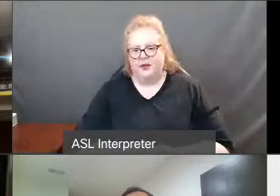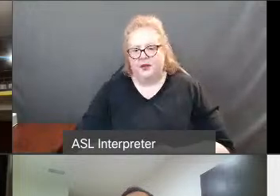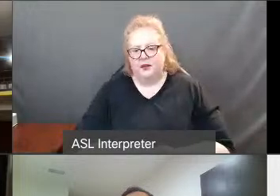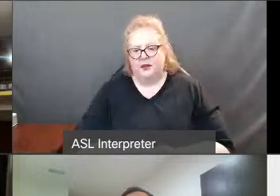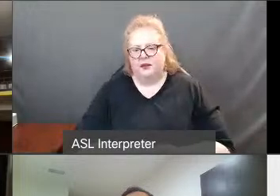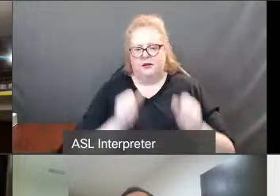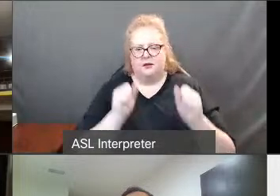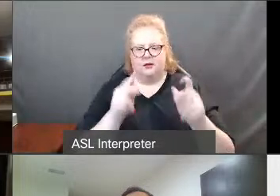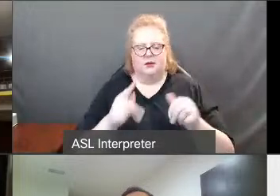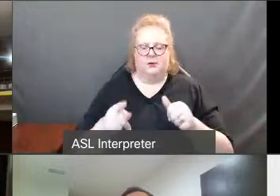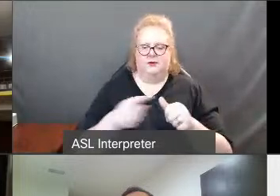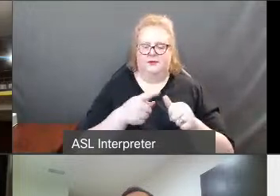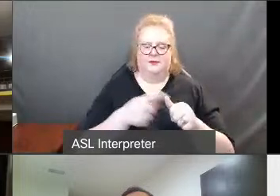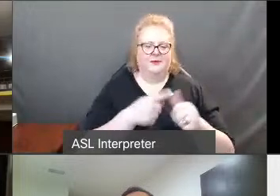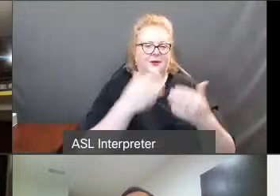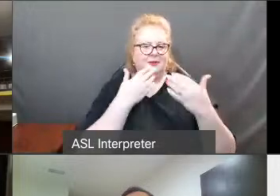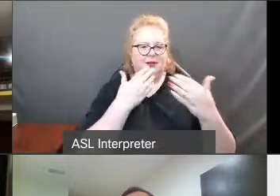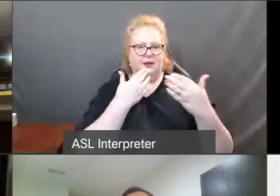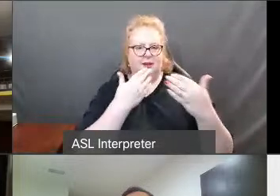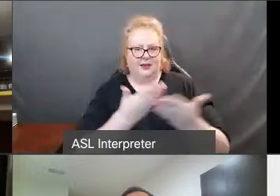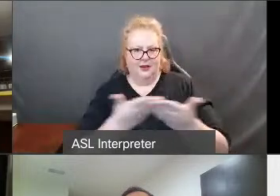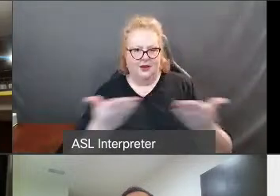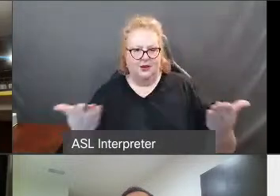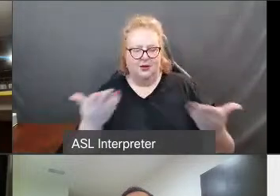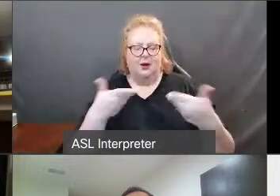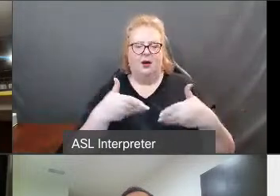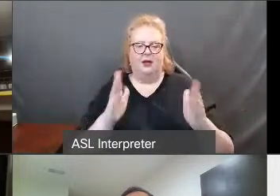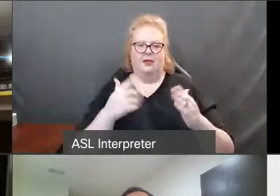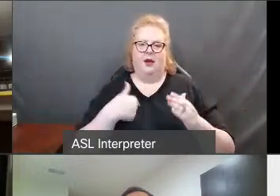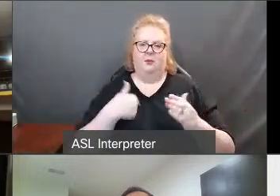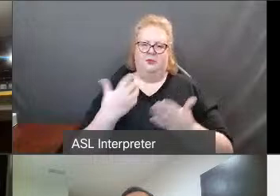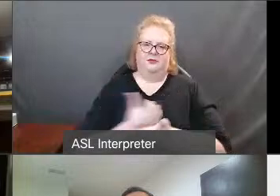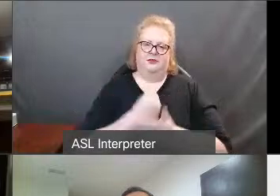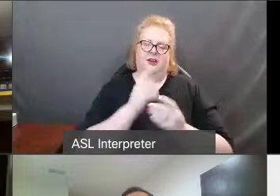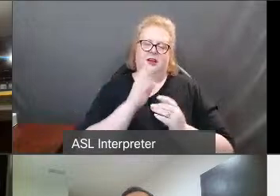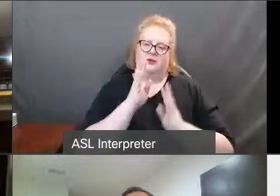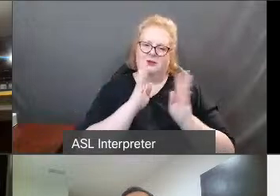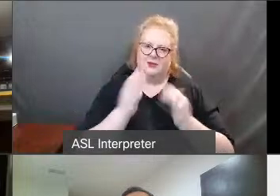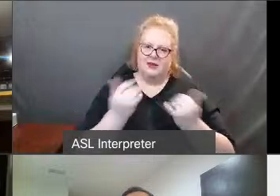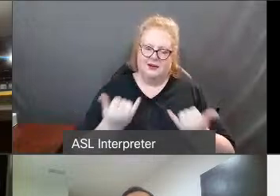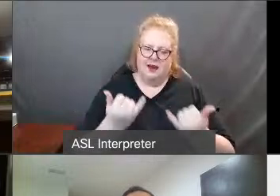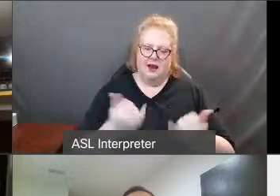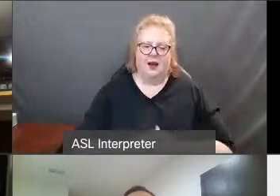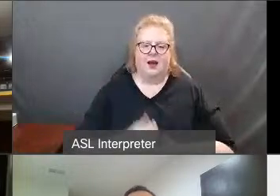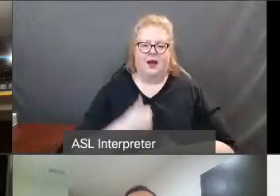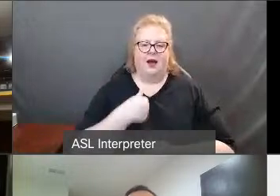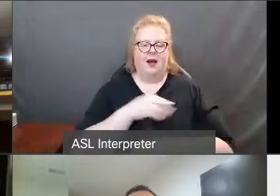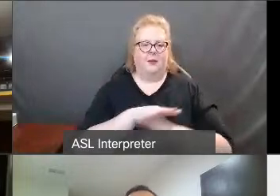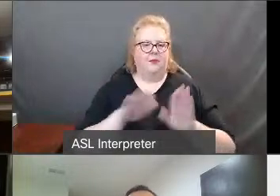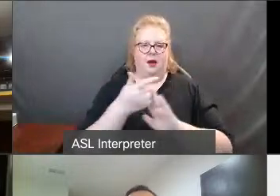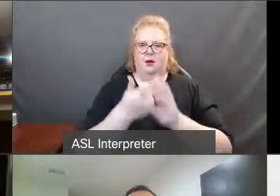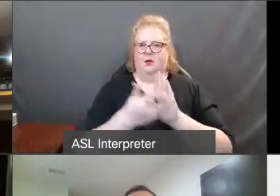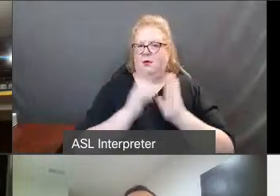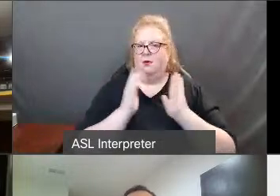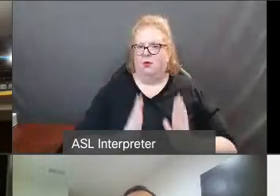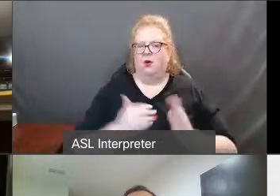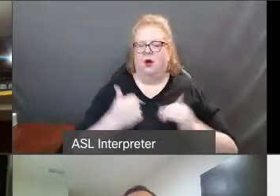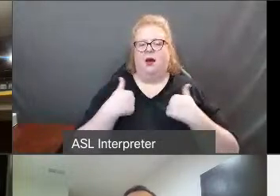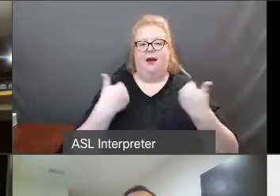Well, first of all, thank you very much. I appreciate you giving me the chance to speak. I'm not a lawyer. I have no